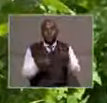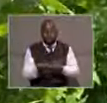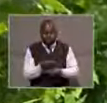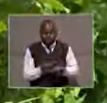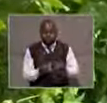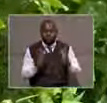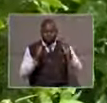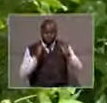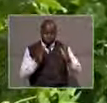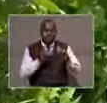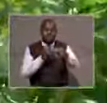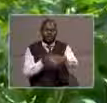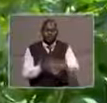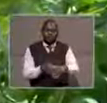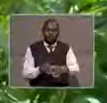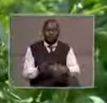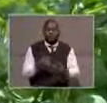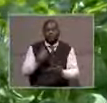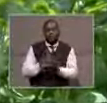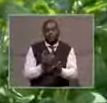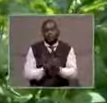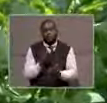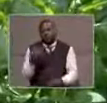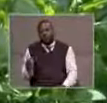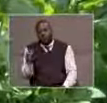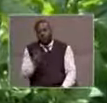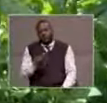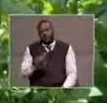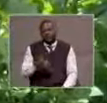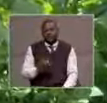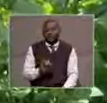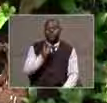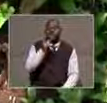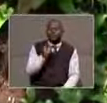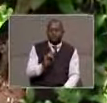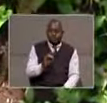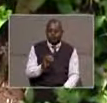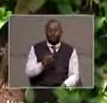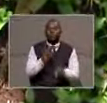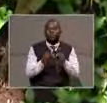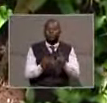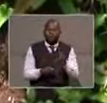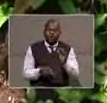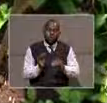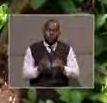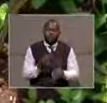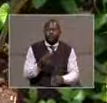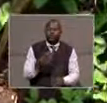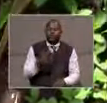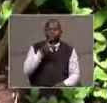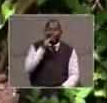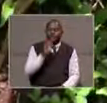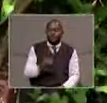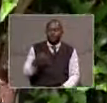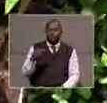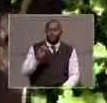largely agriculture-based. The sector that employs 70% of the population contributes about 24% of gross